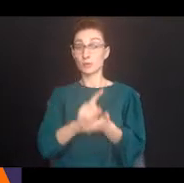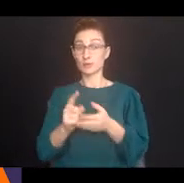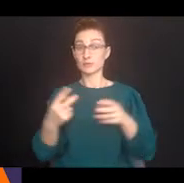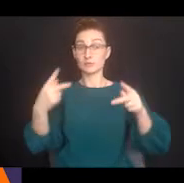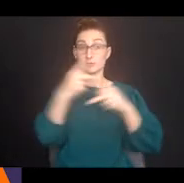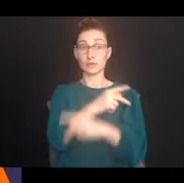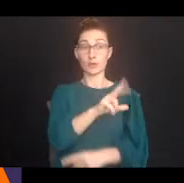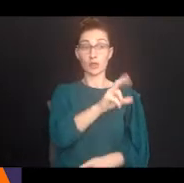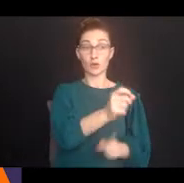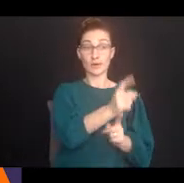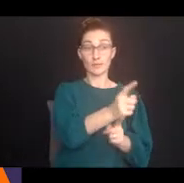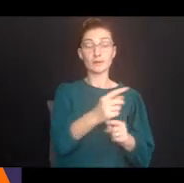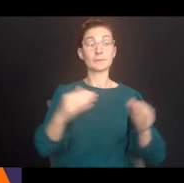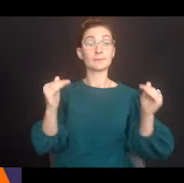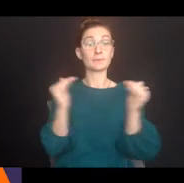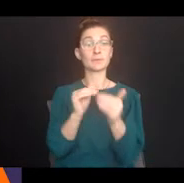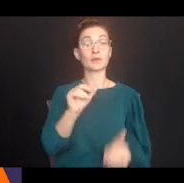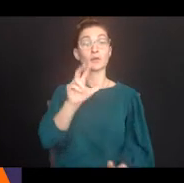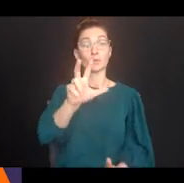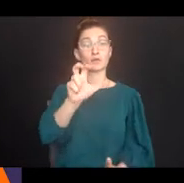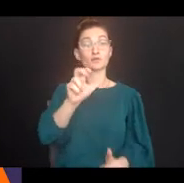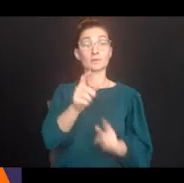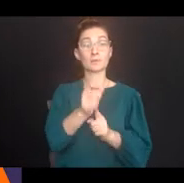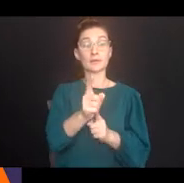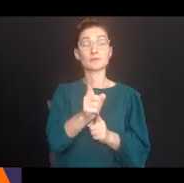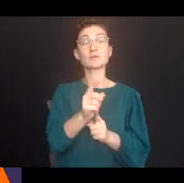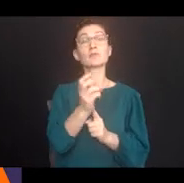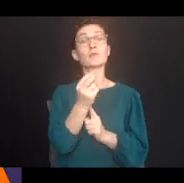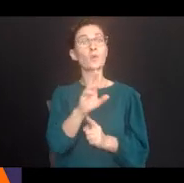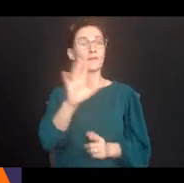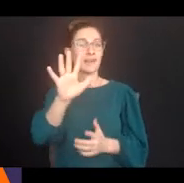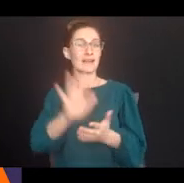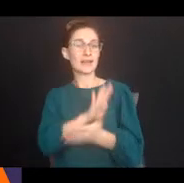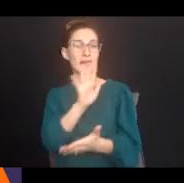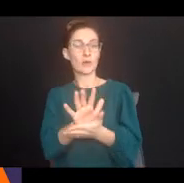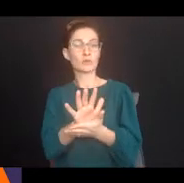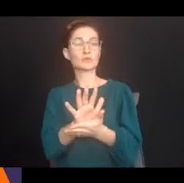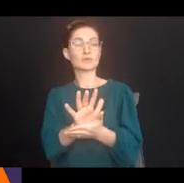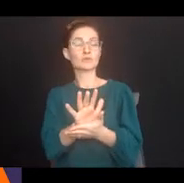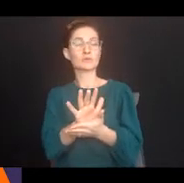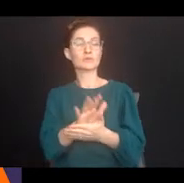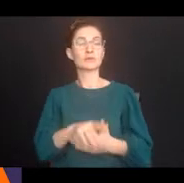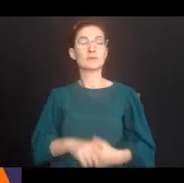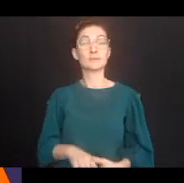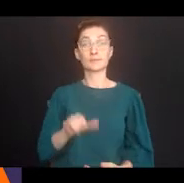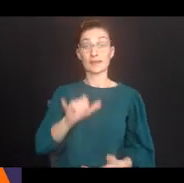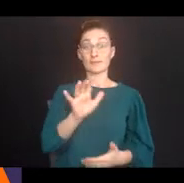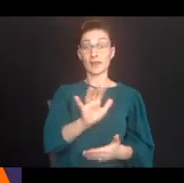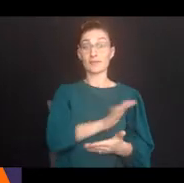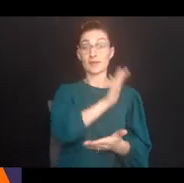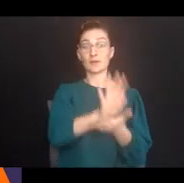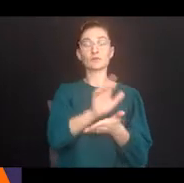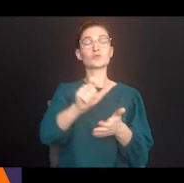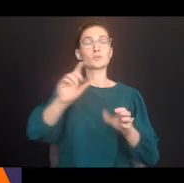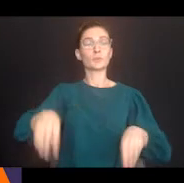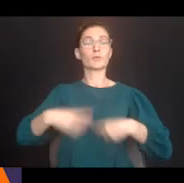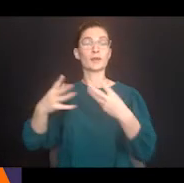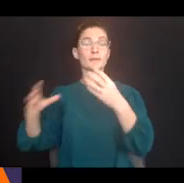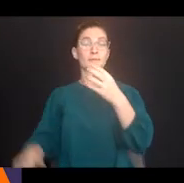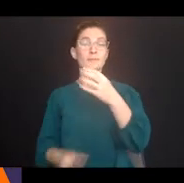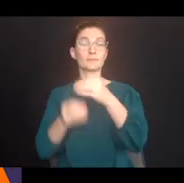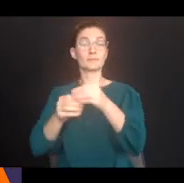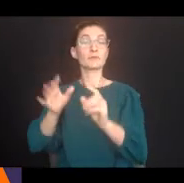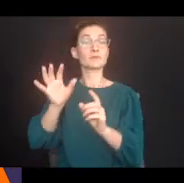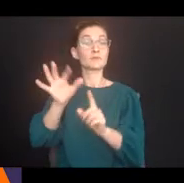times 30 minutes equals 300 minutes or 5 hours of speech therapy. These 5 hours must be provided